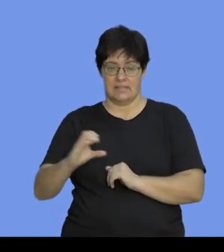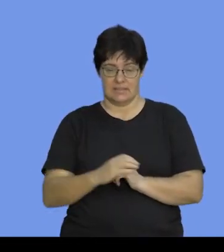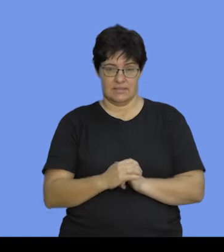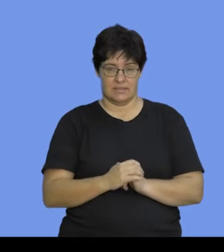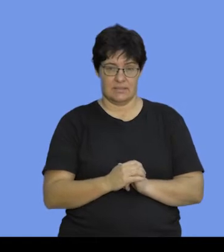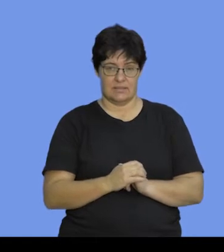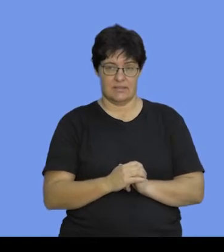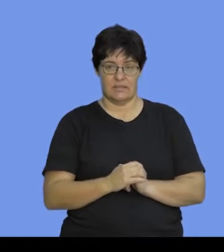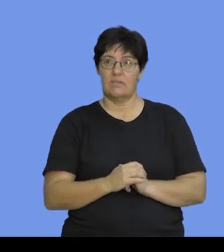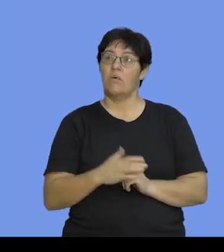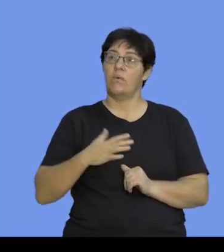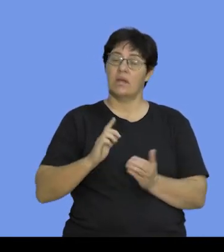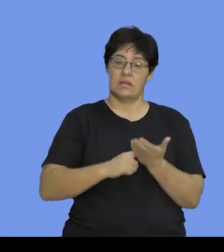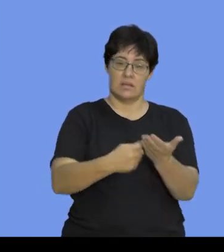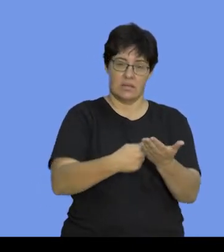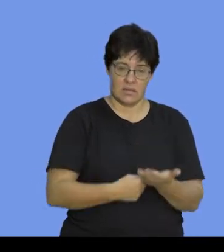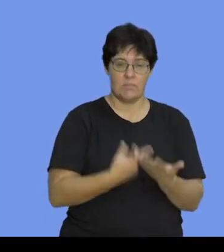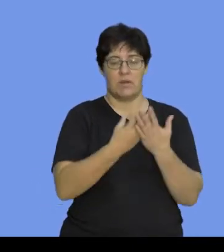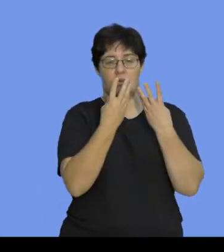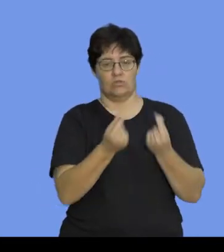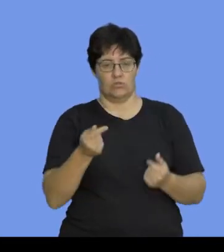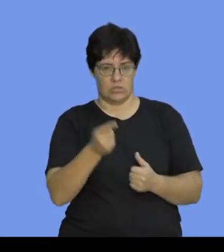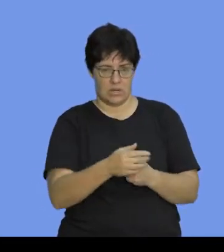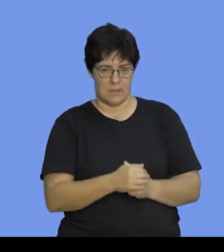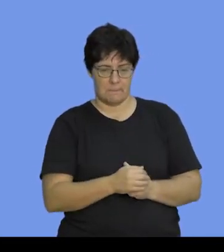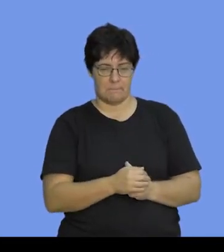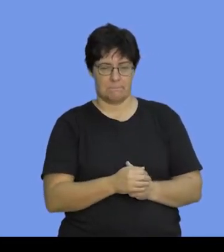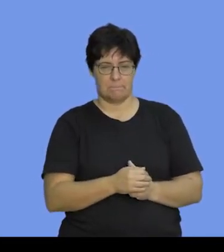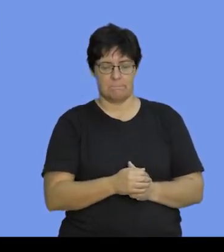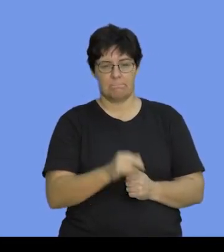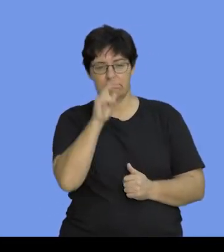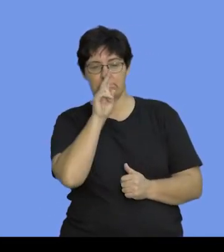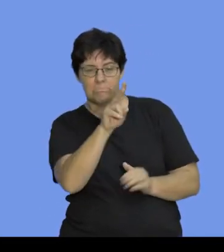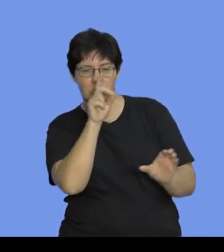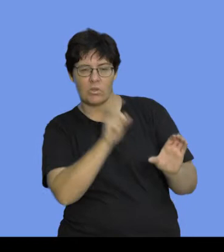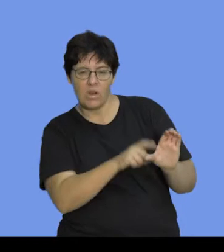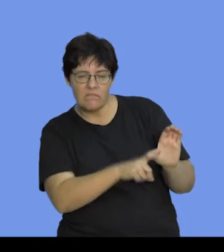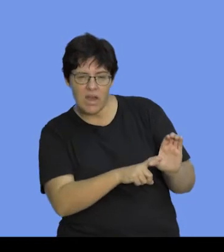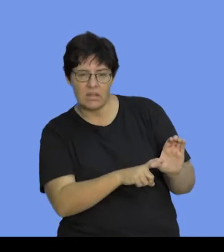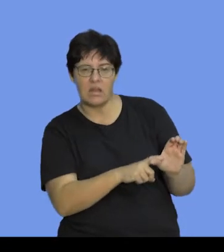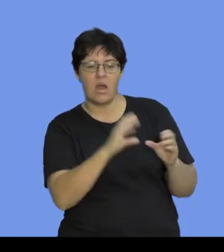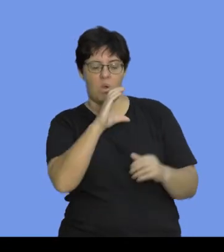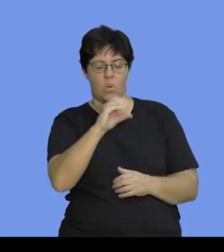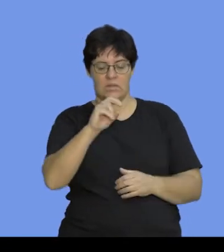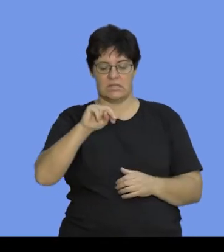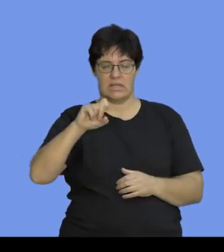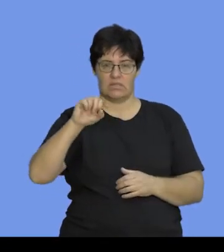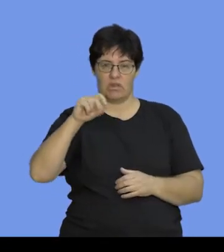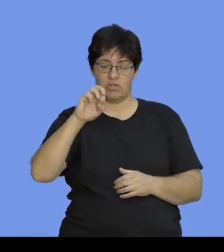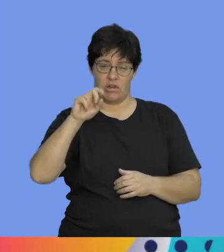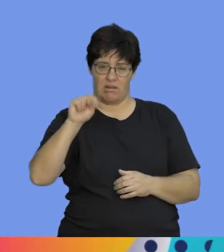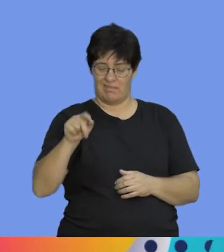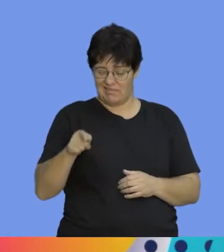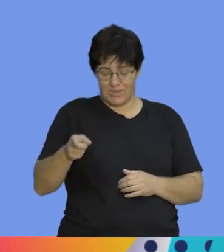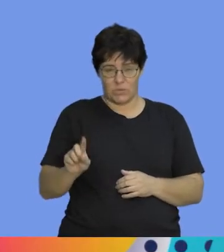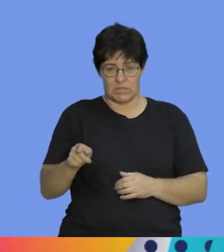So when we talk of concentration, we're talking about solutions, okay? So we need to qualify the word concentration, because again,